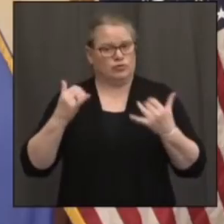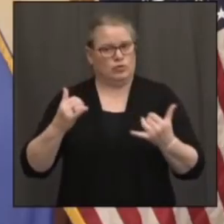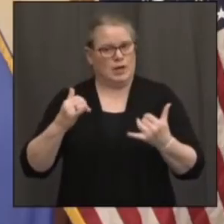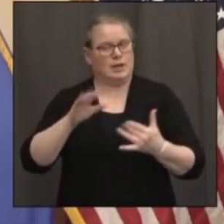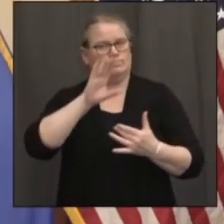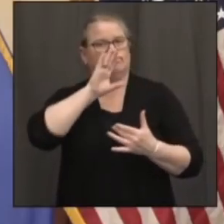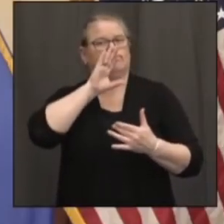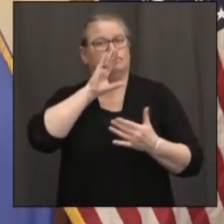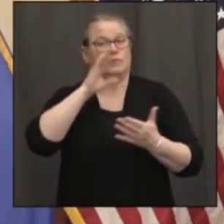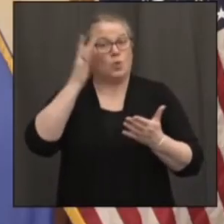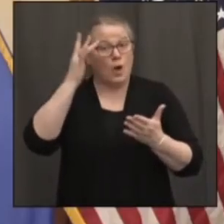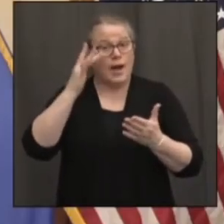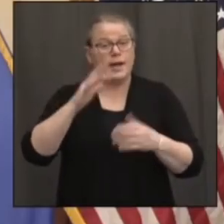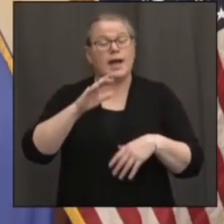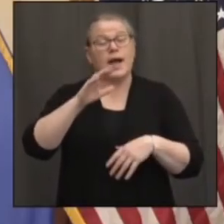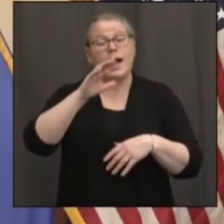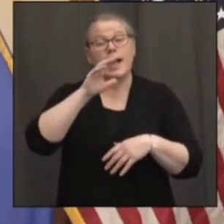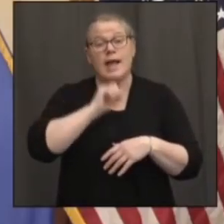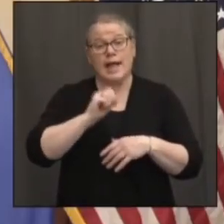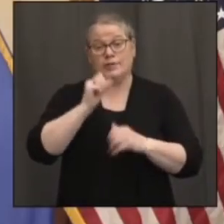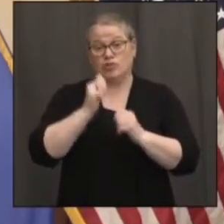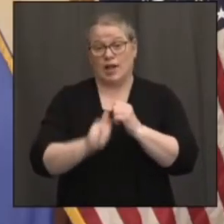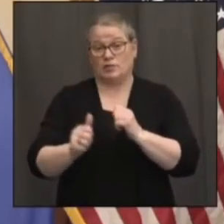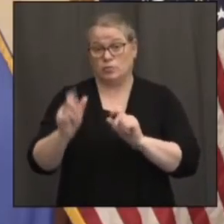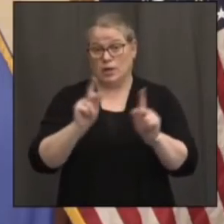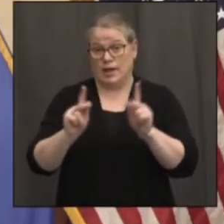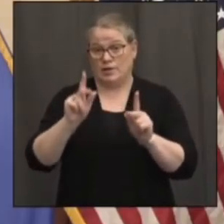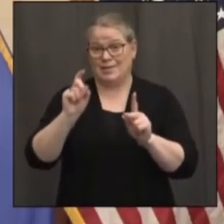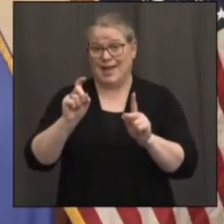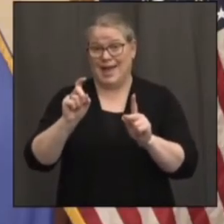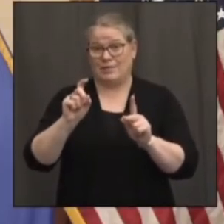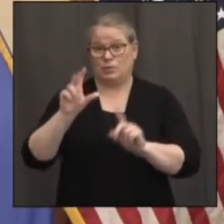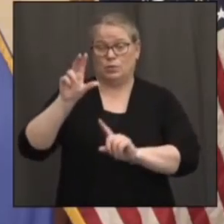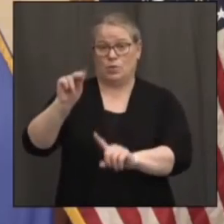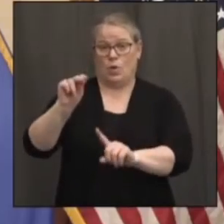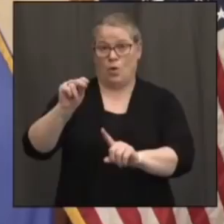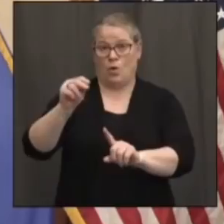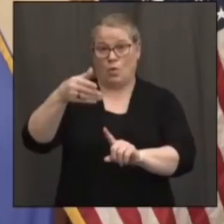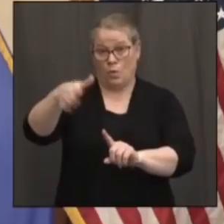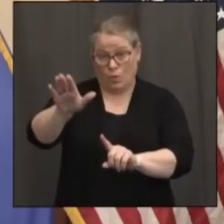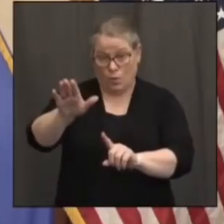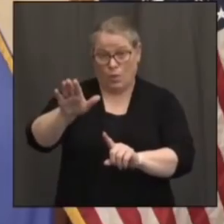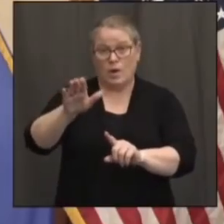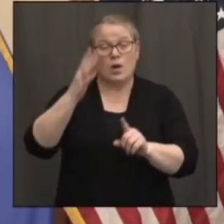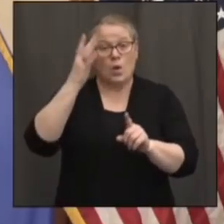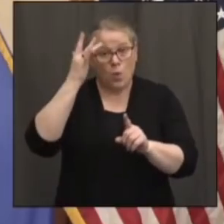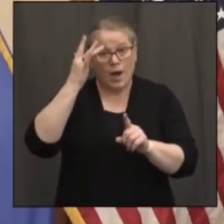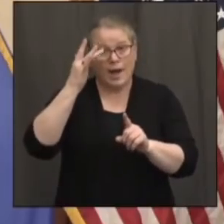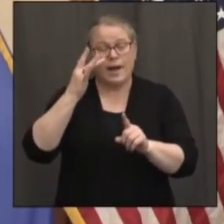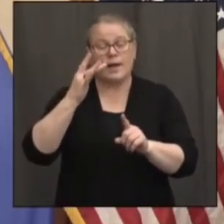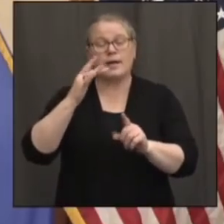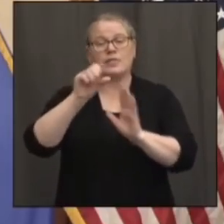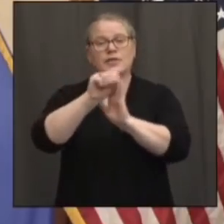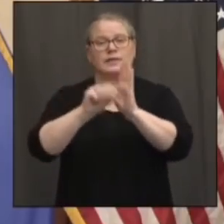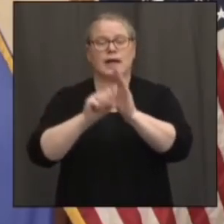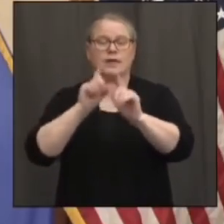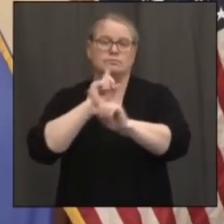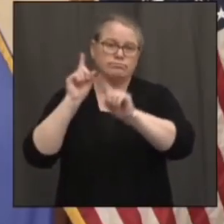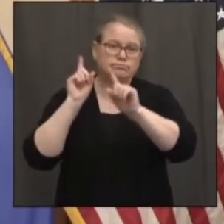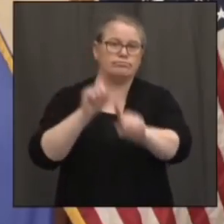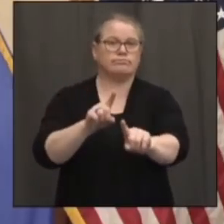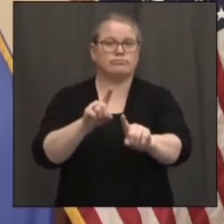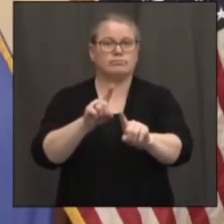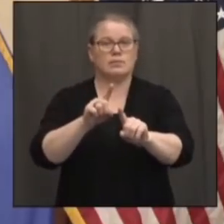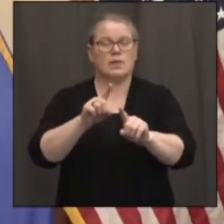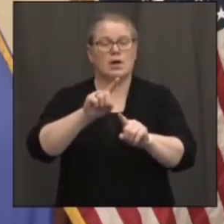now having to turn away age-eligible residents because the state directed local health districts to prioritize vaccinating school staff